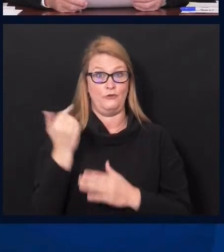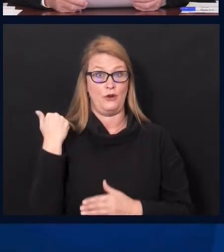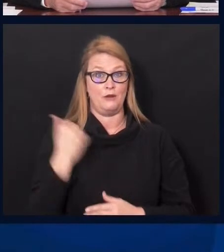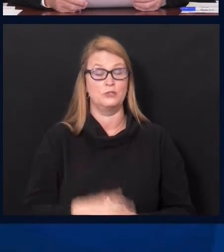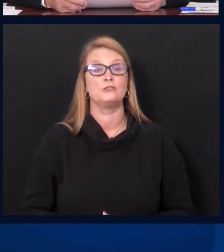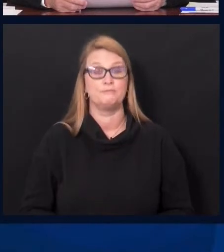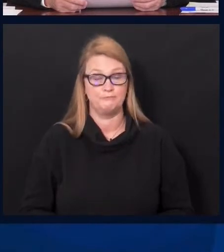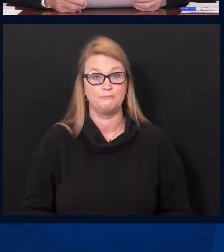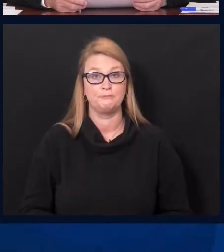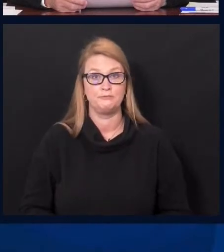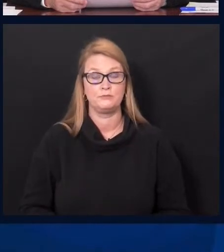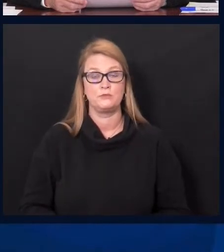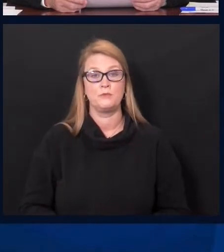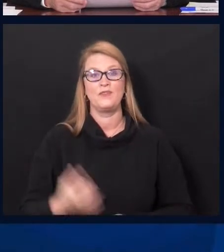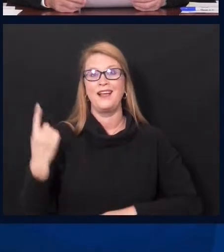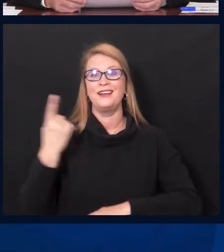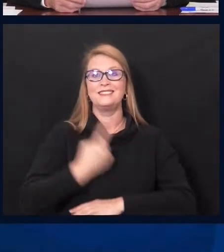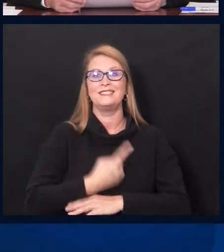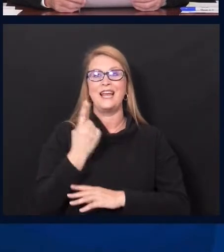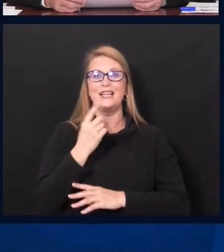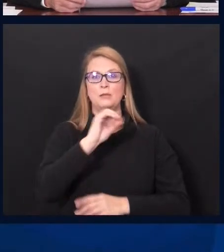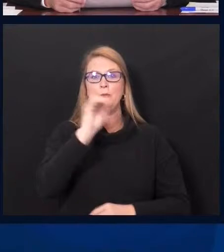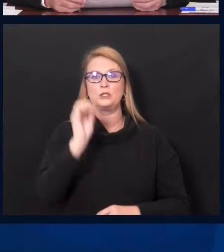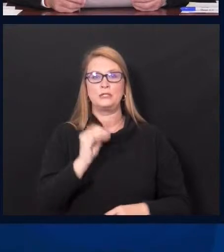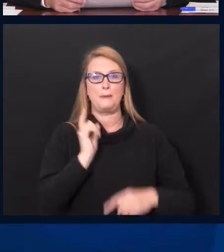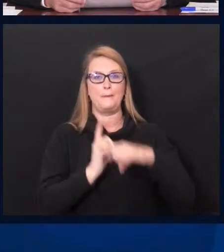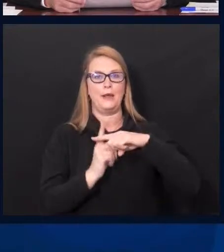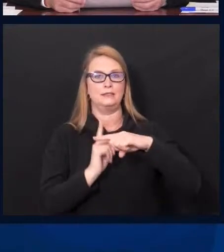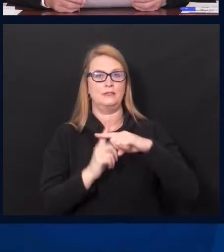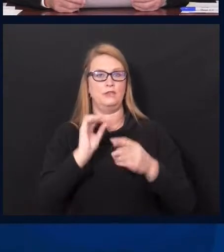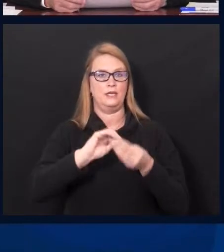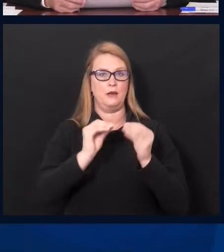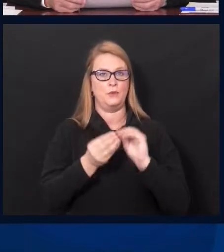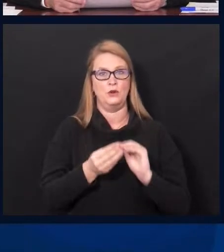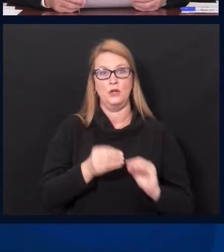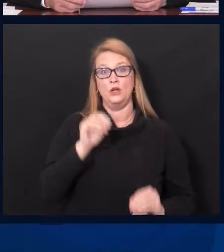while. Our daily percent positivity rate is at